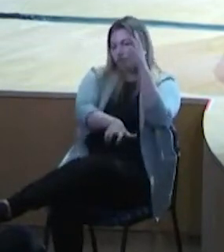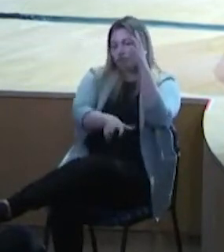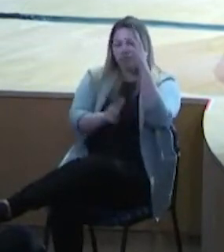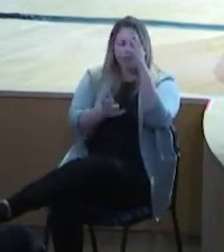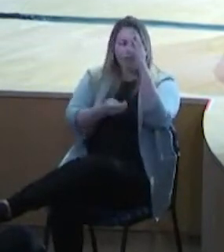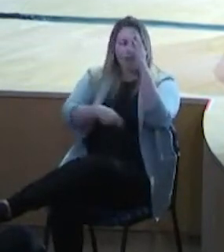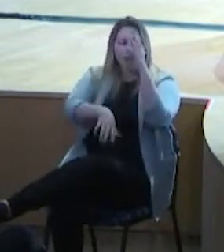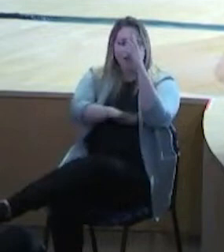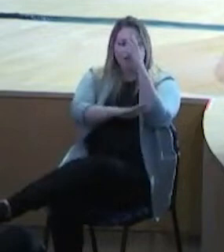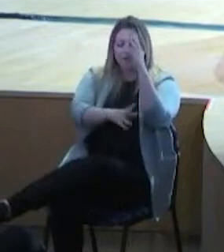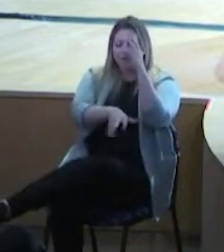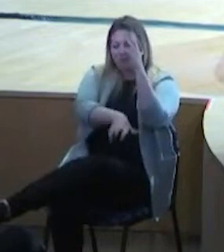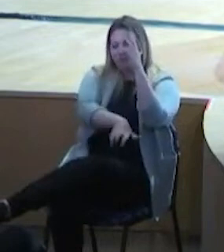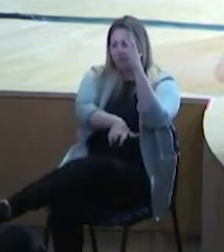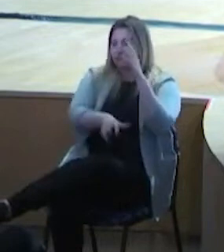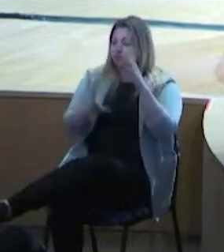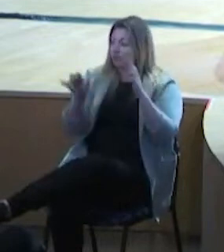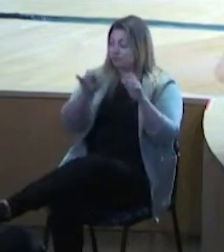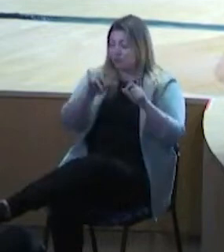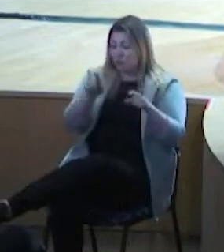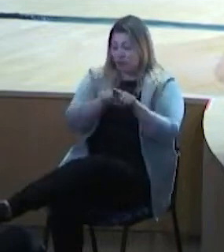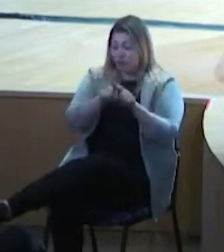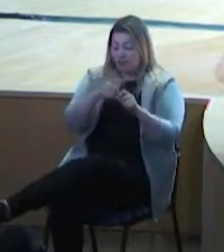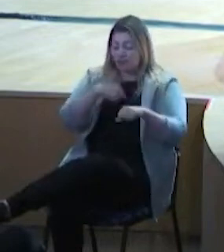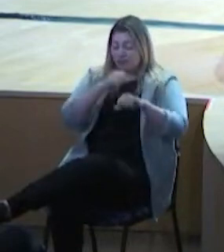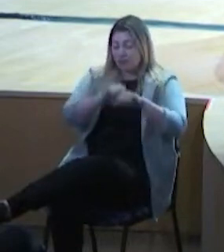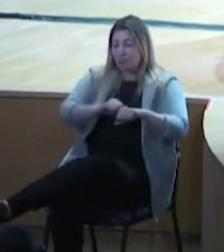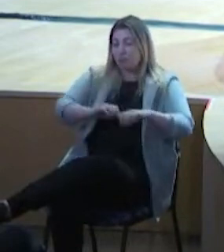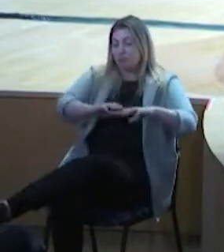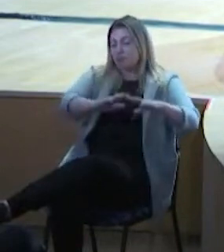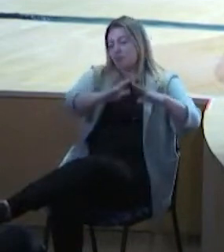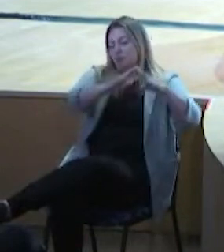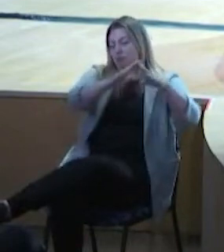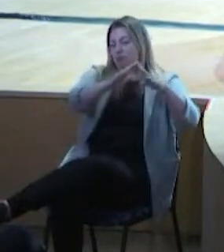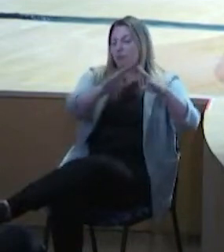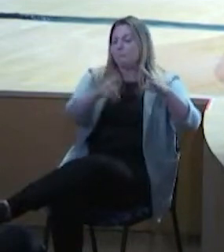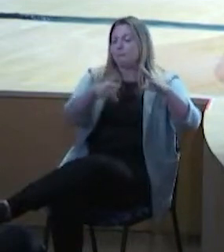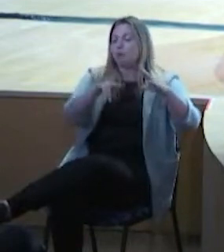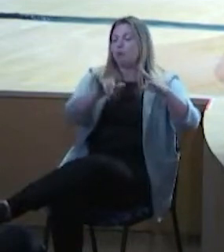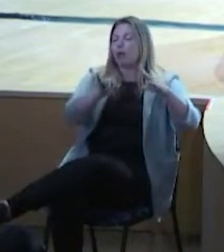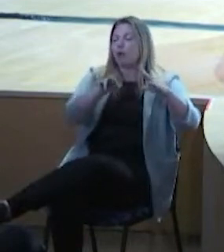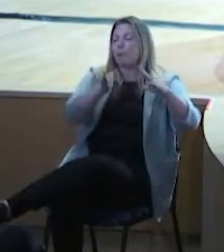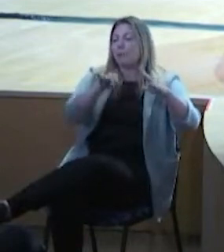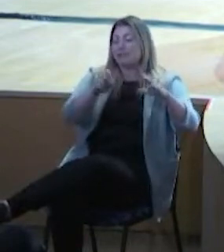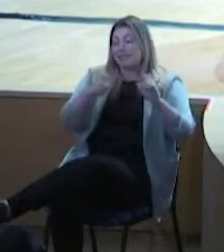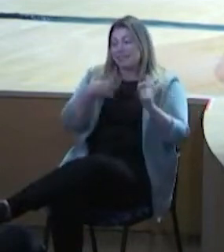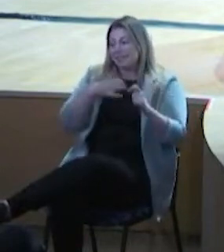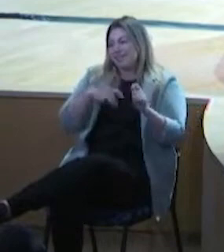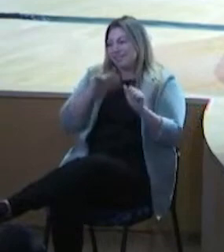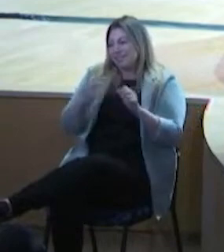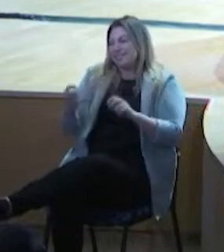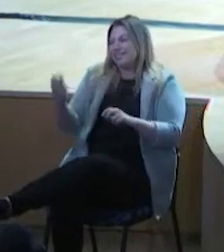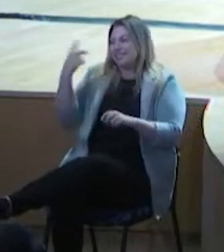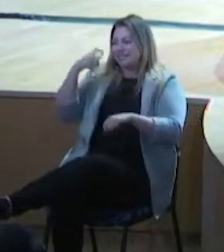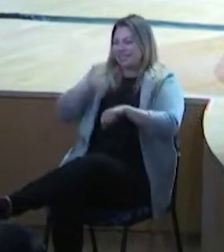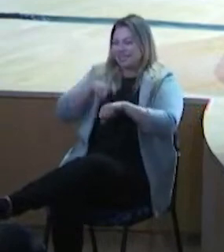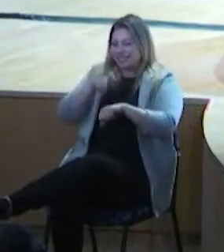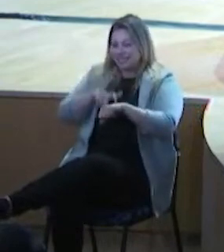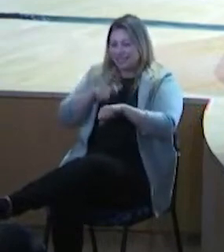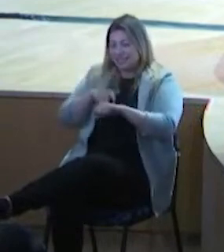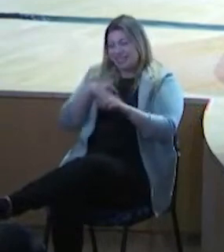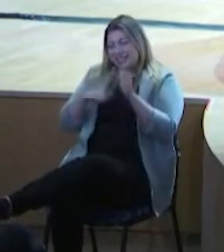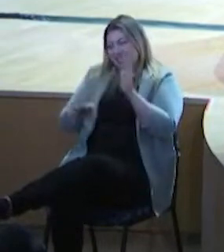like the pyramids. I don't know if I ever have the chance to go back in time. I'll choose to go